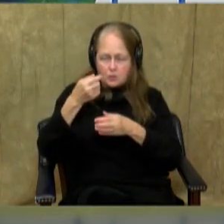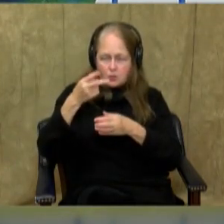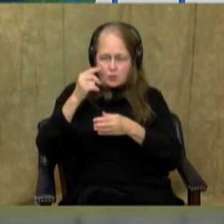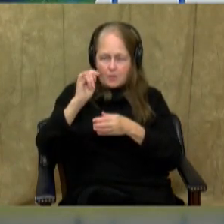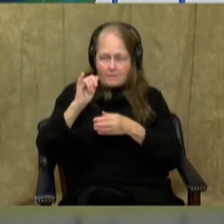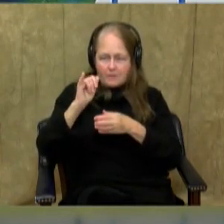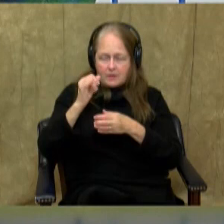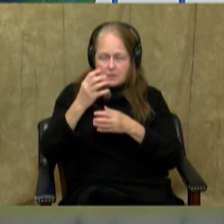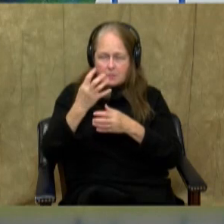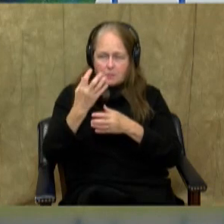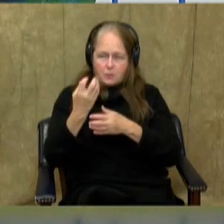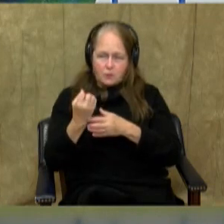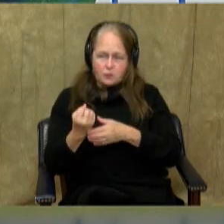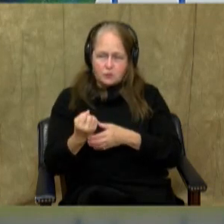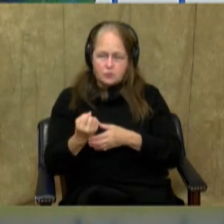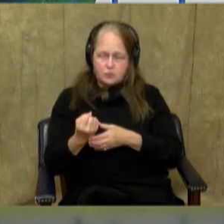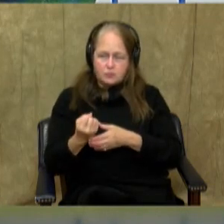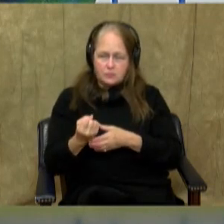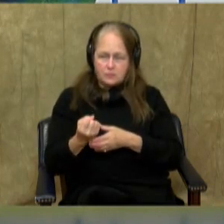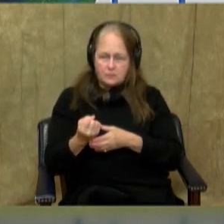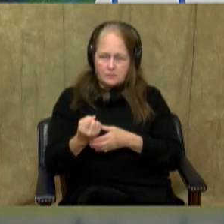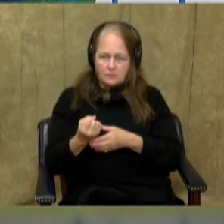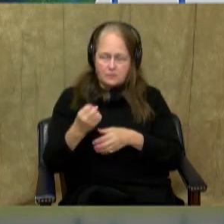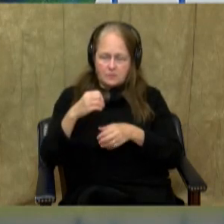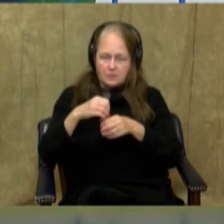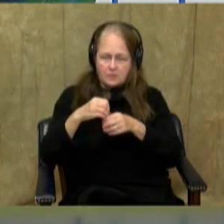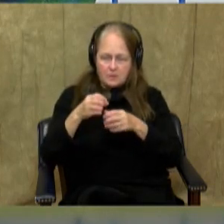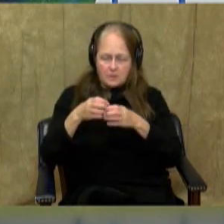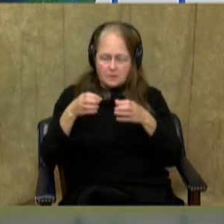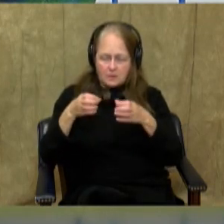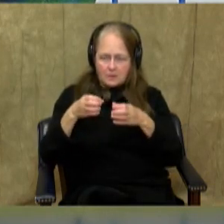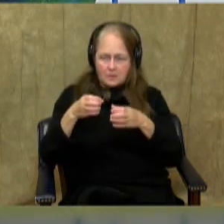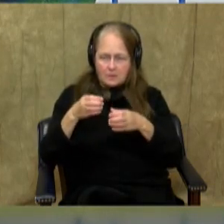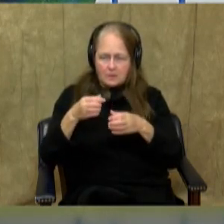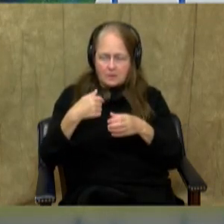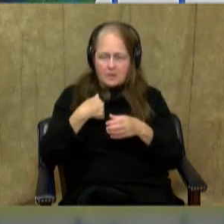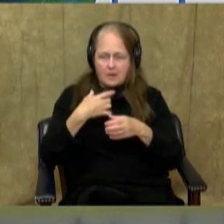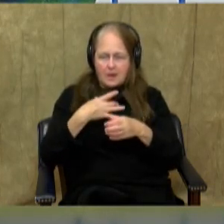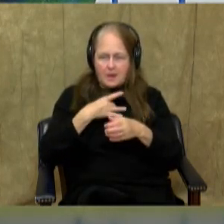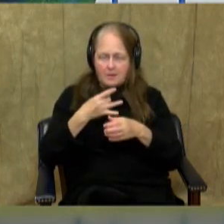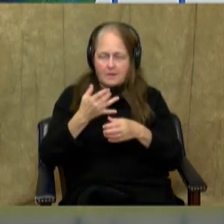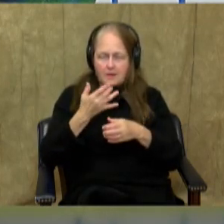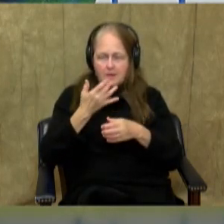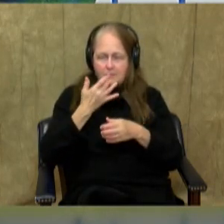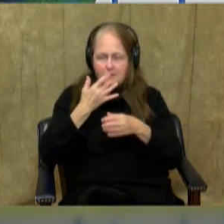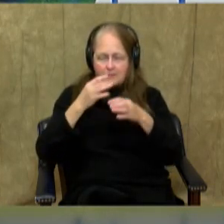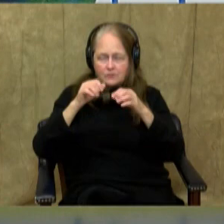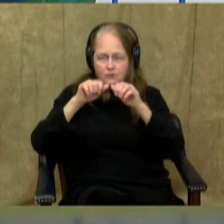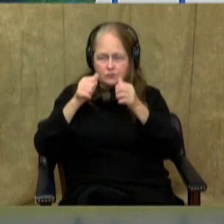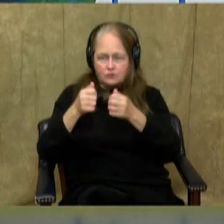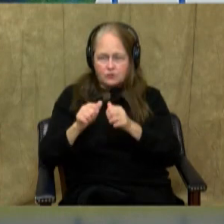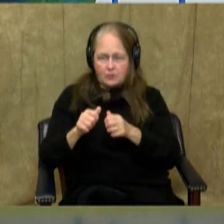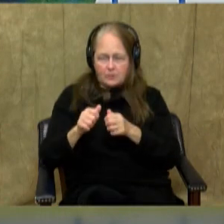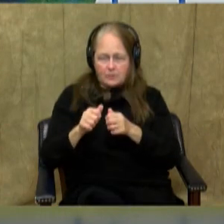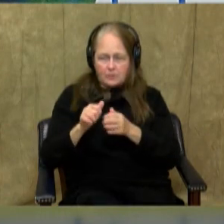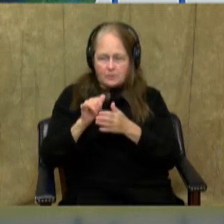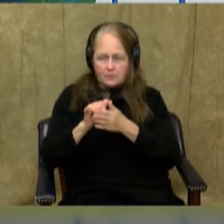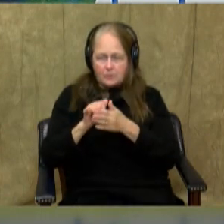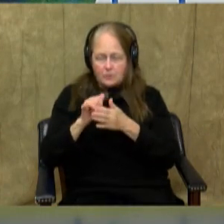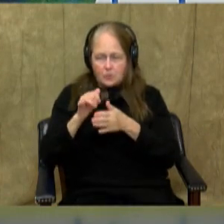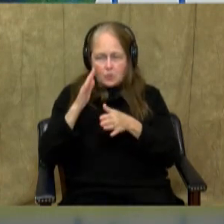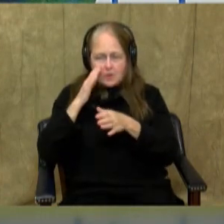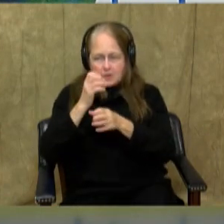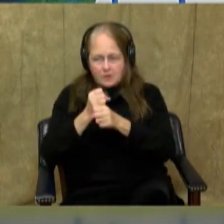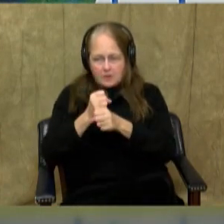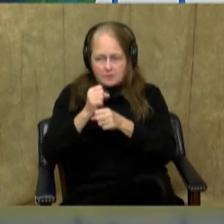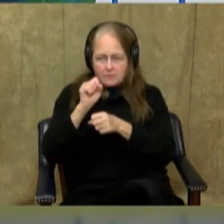pull it down. When I pour it into this neat, and I like this container, he's a nice shape. When I pour him in here, now it's going to take